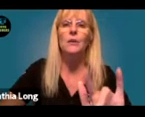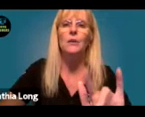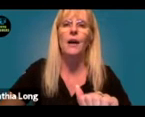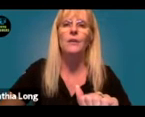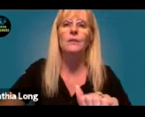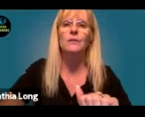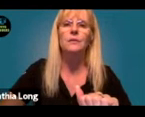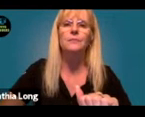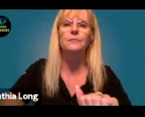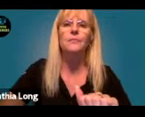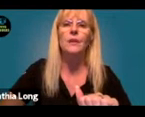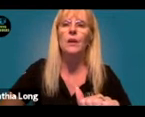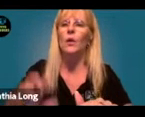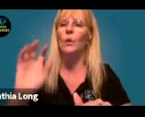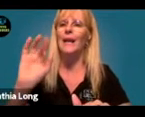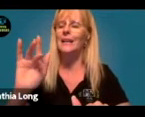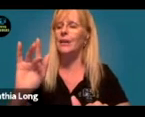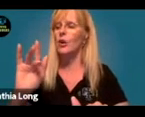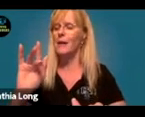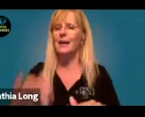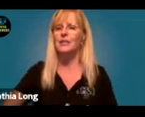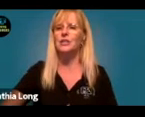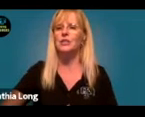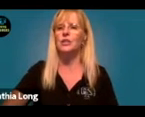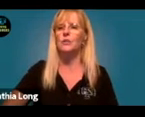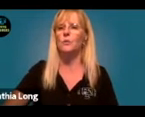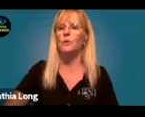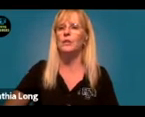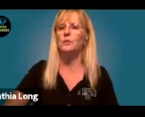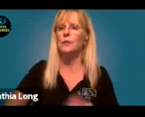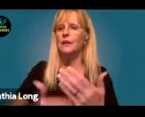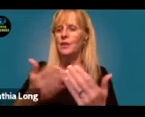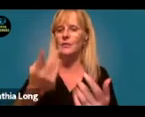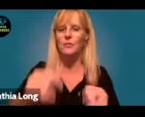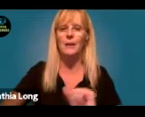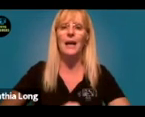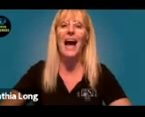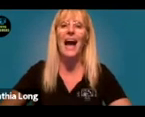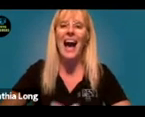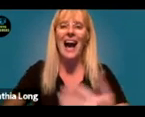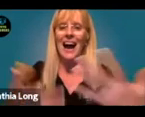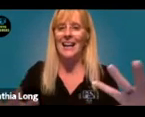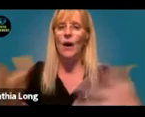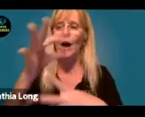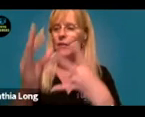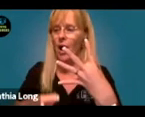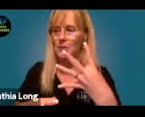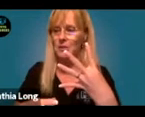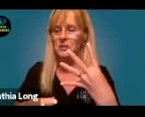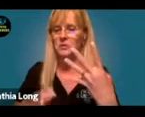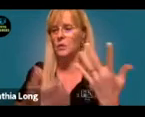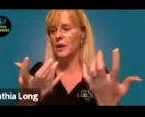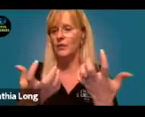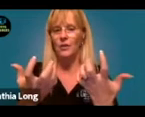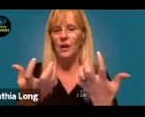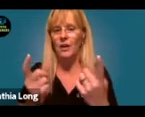close this out. When I click on my extension, which is really convenient for me, I now have